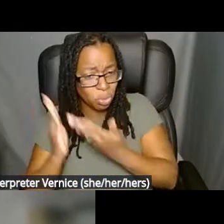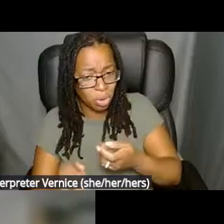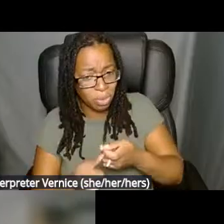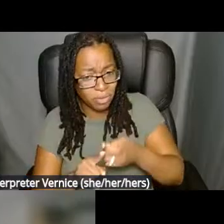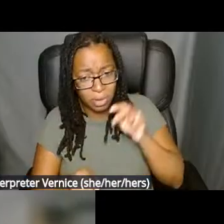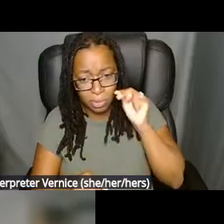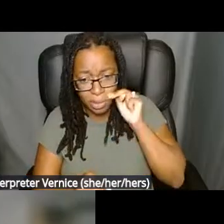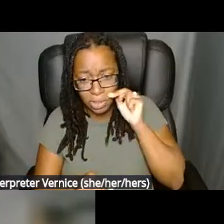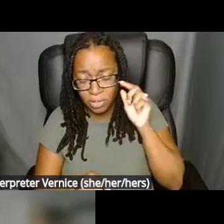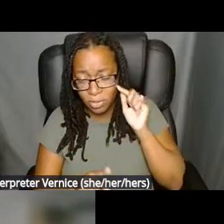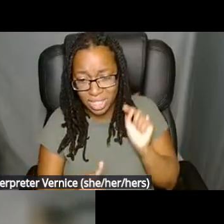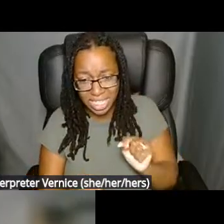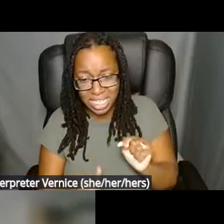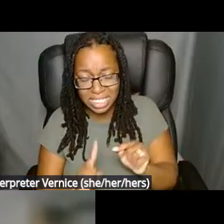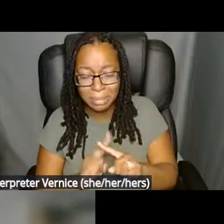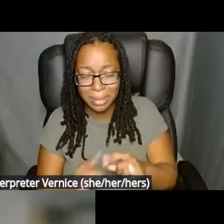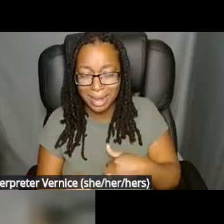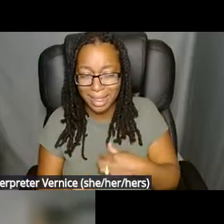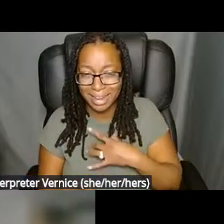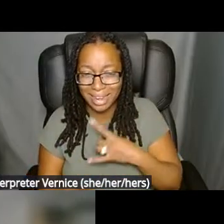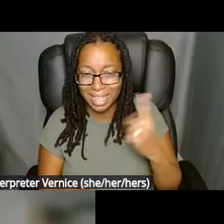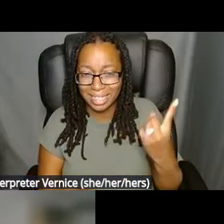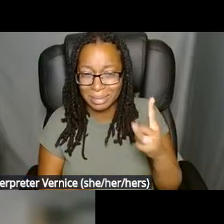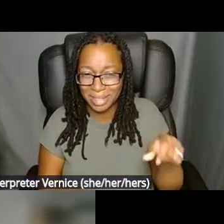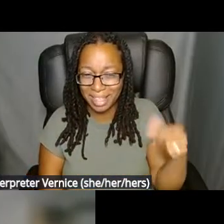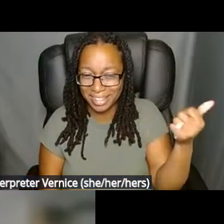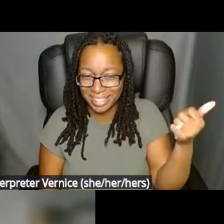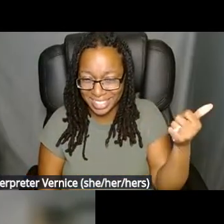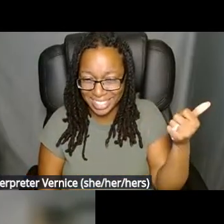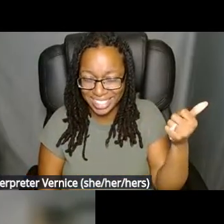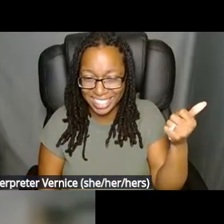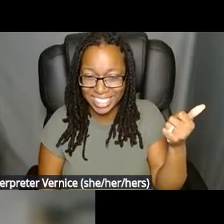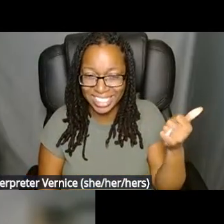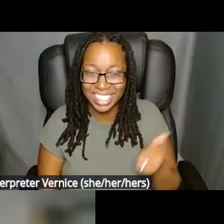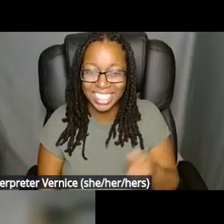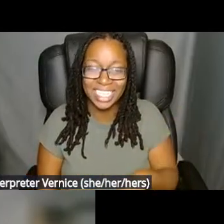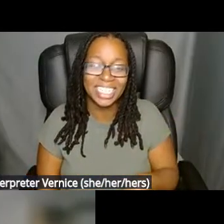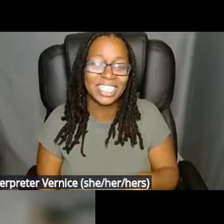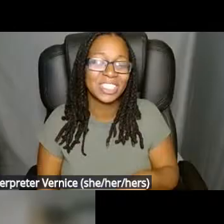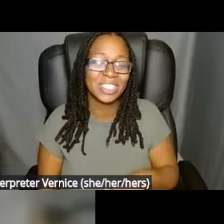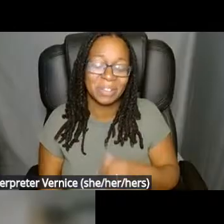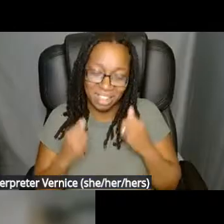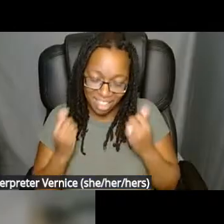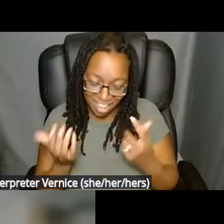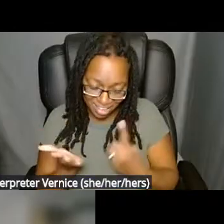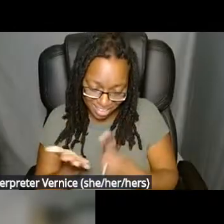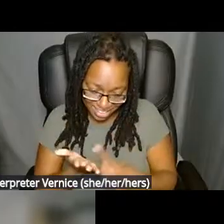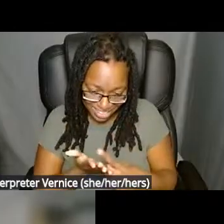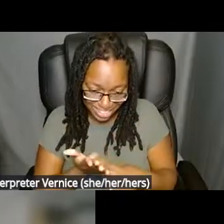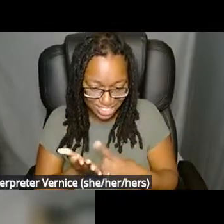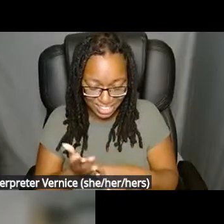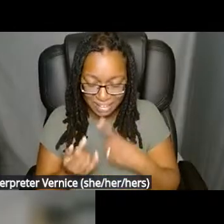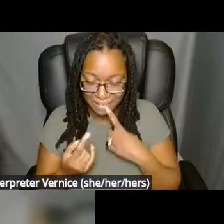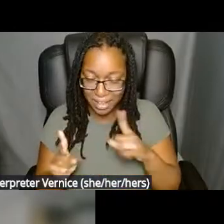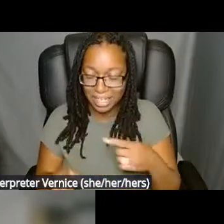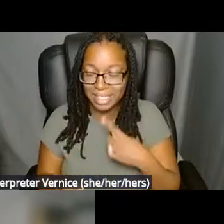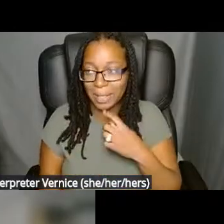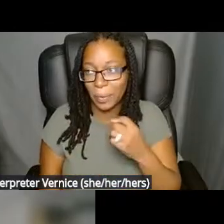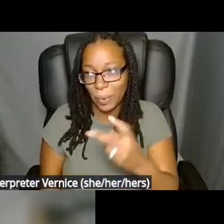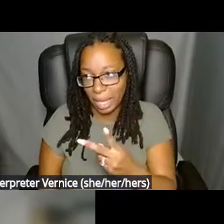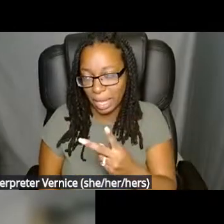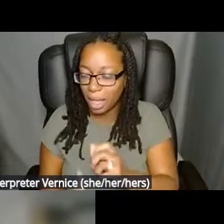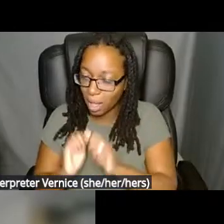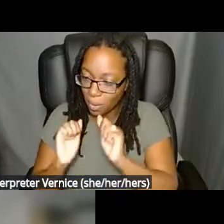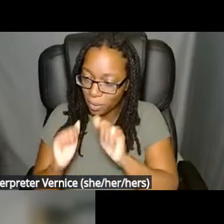think I actually love something better. Yeah. So it took a lot of discussion and then they told me, okay, how can we help you?